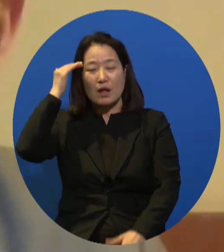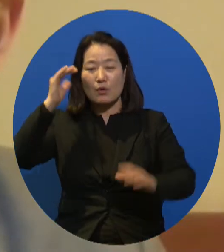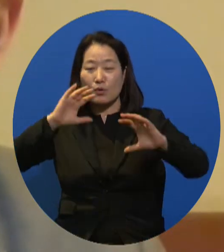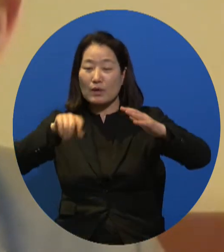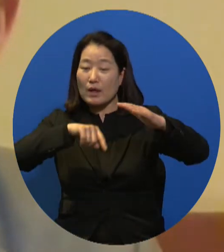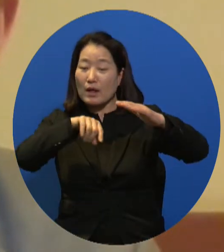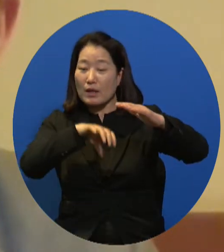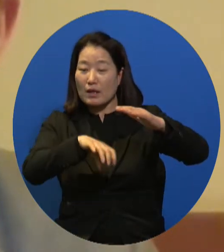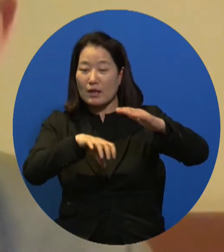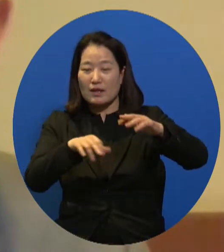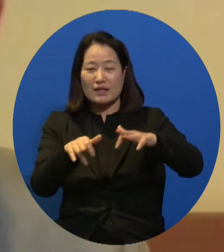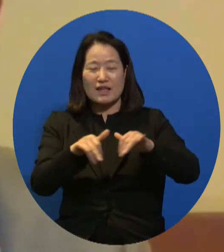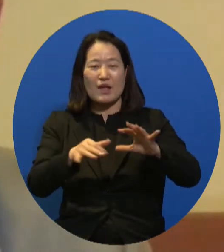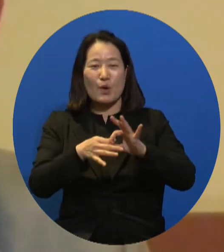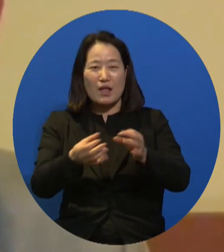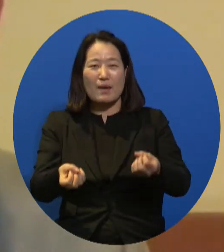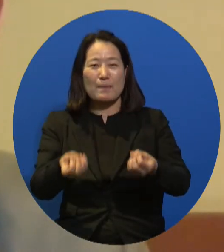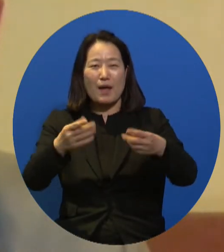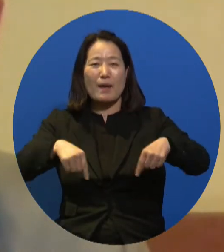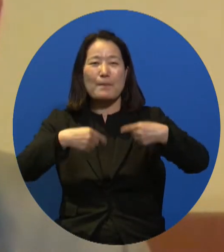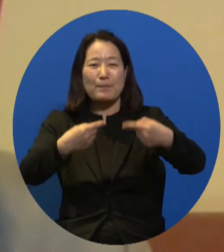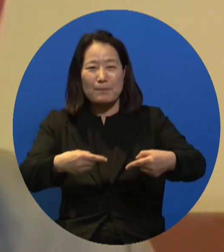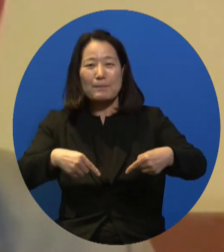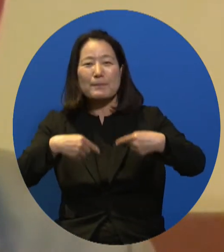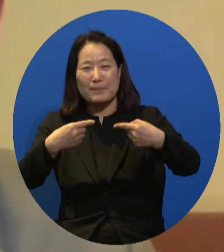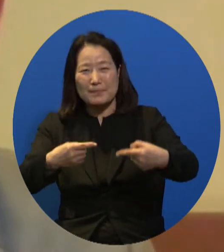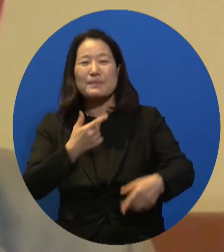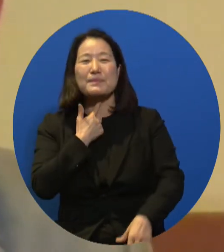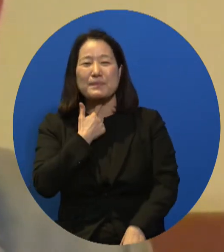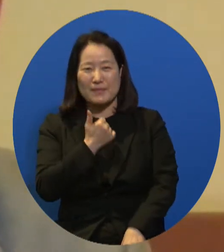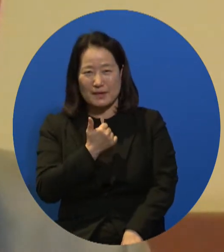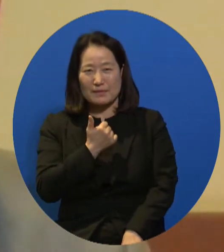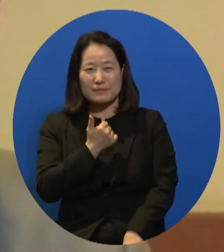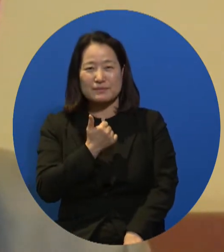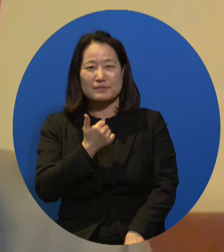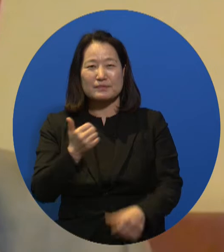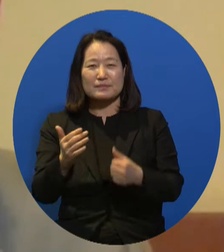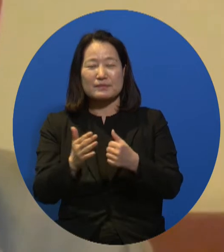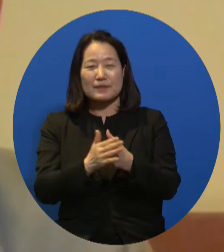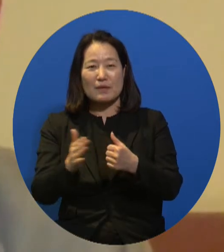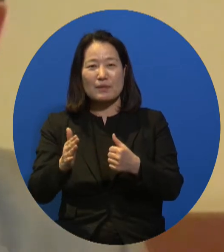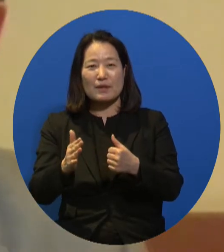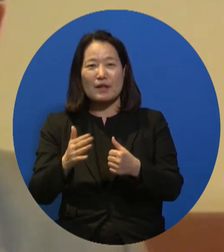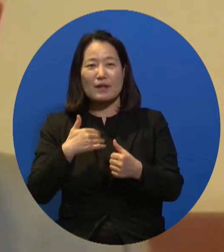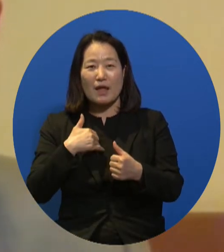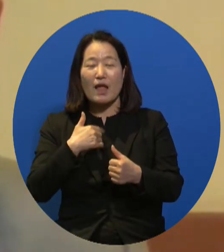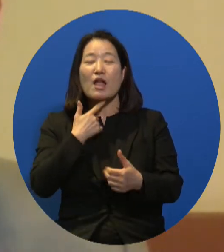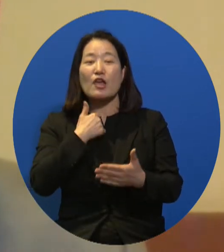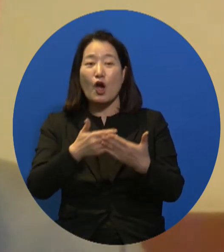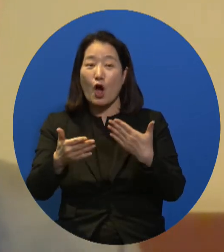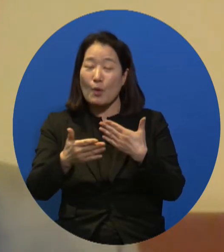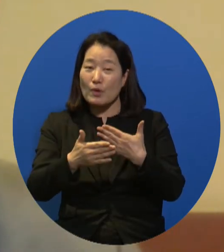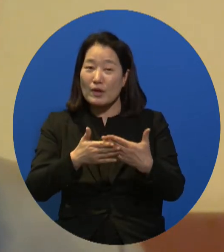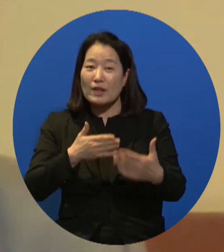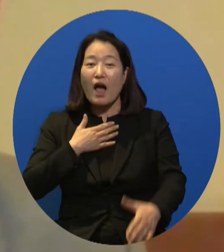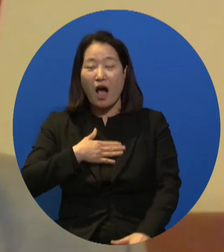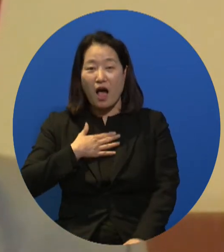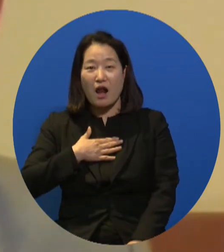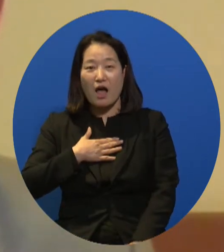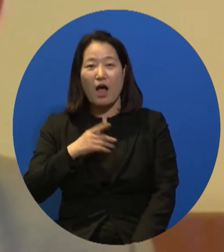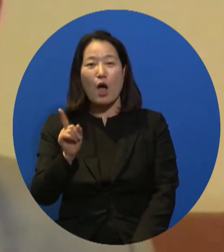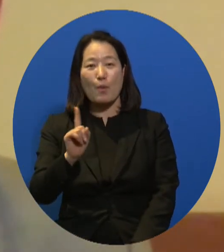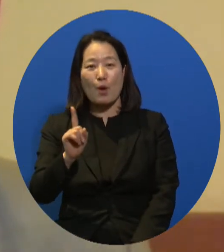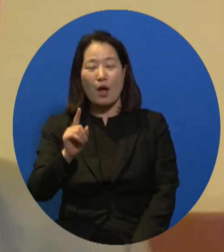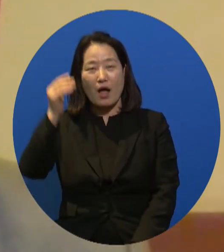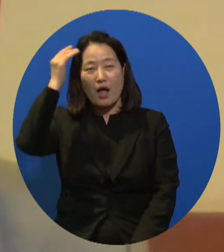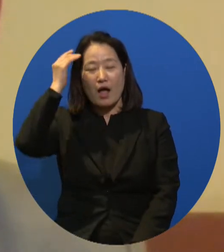say that I am deeply inspired by the leadership and activism of persons with disabilities across